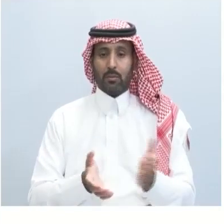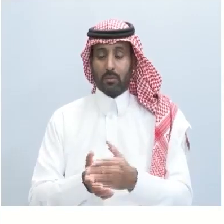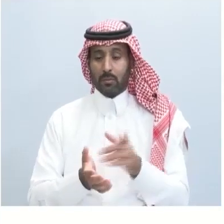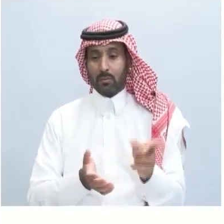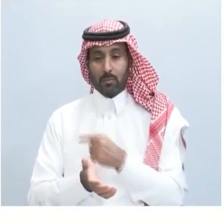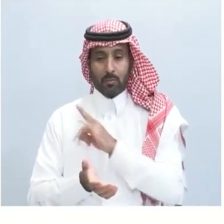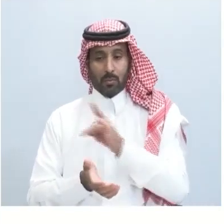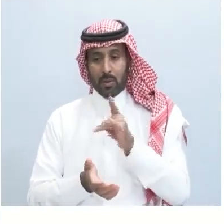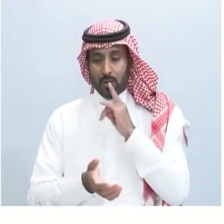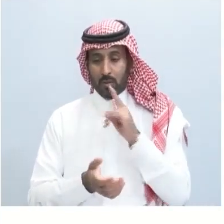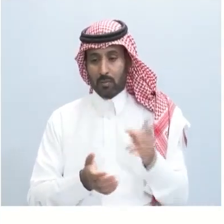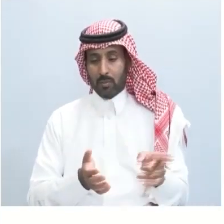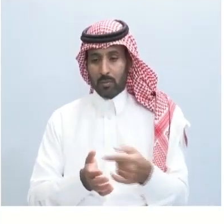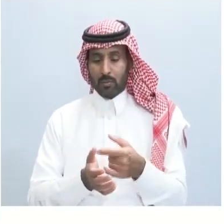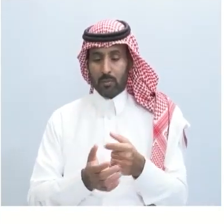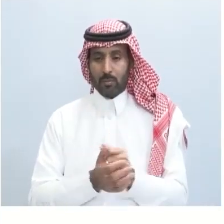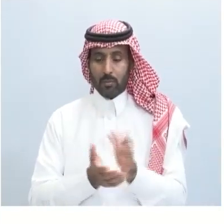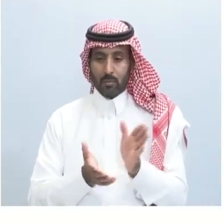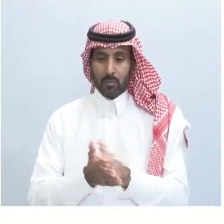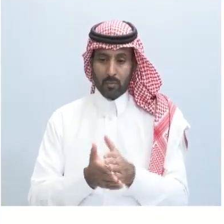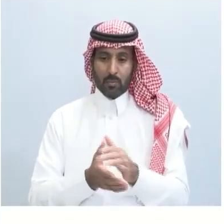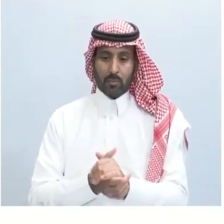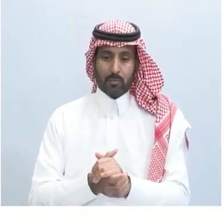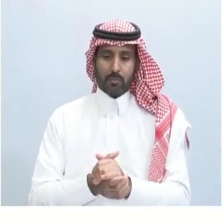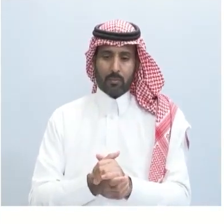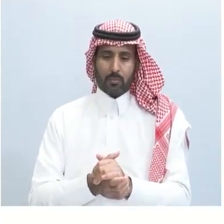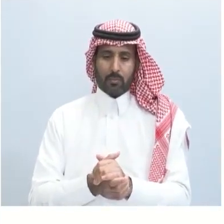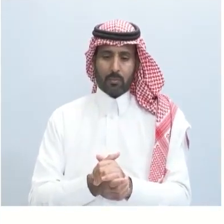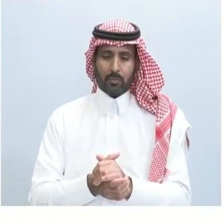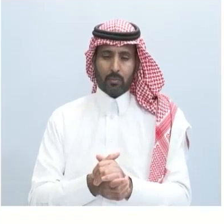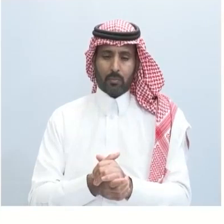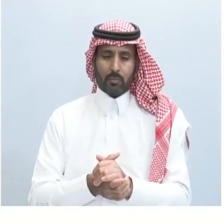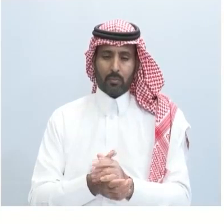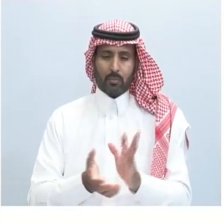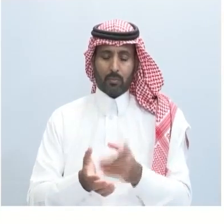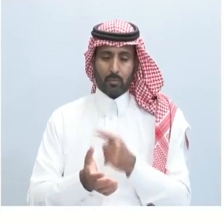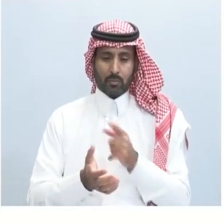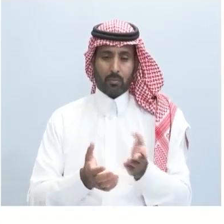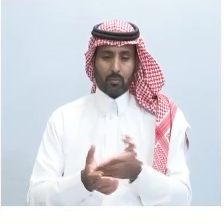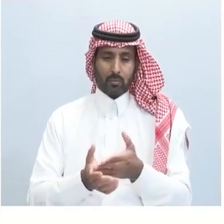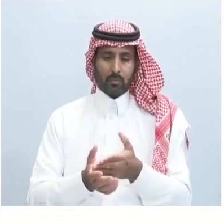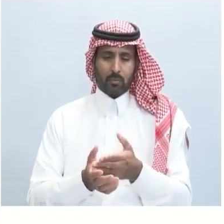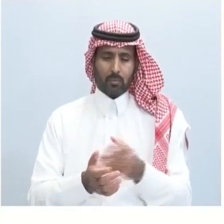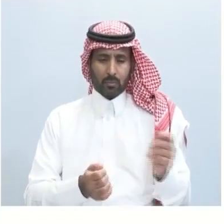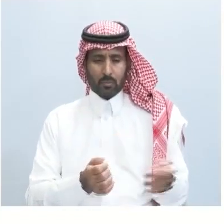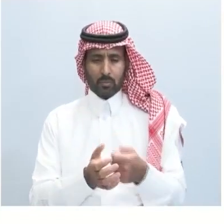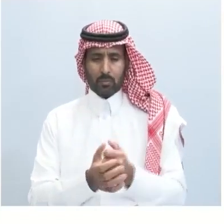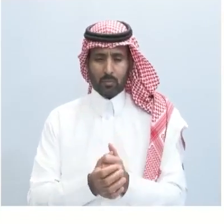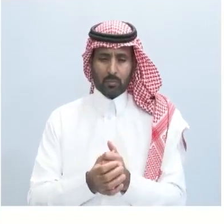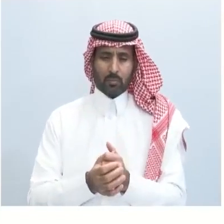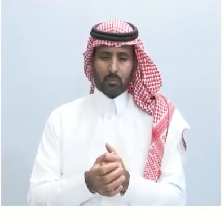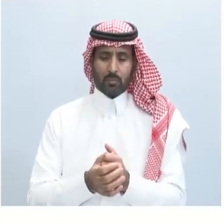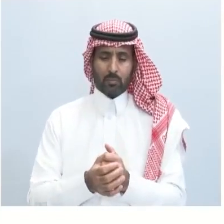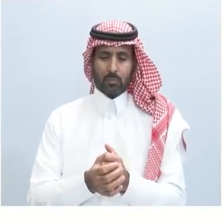but not kick it or using your hand. So the puck is pushed with a stick by players towards